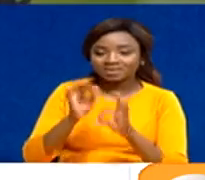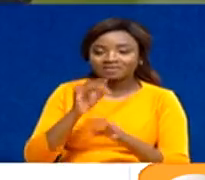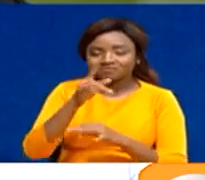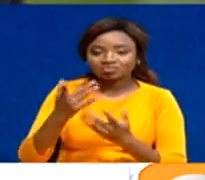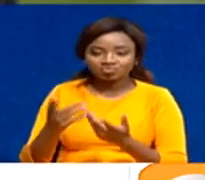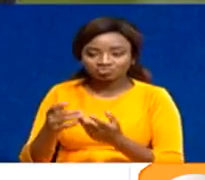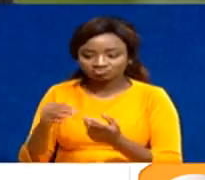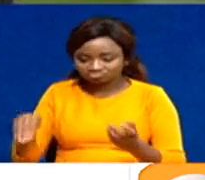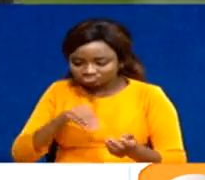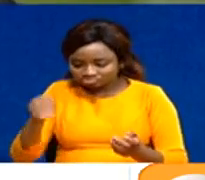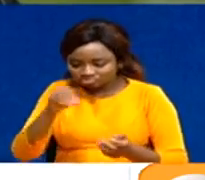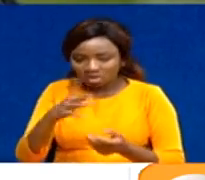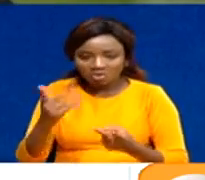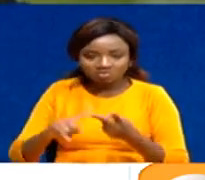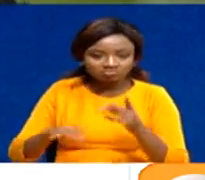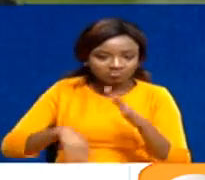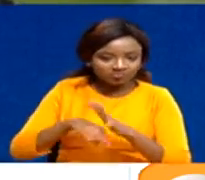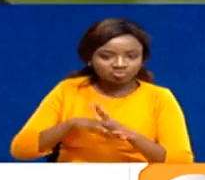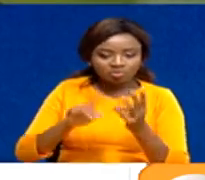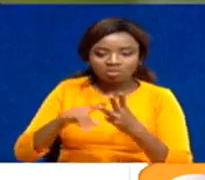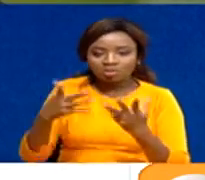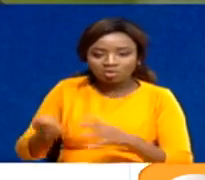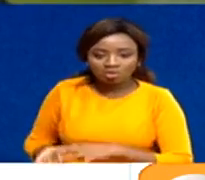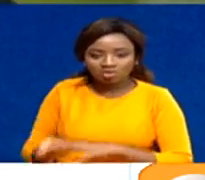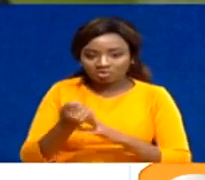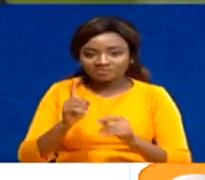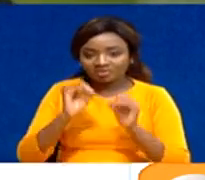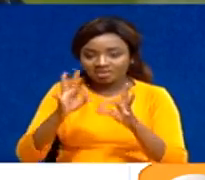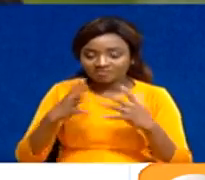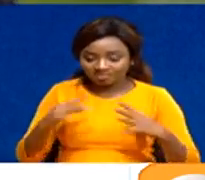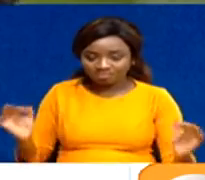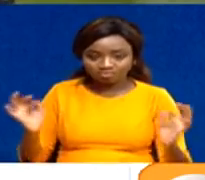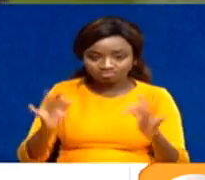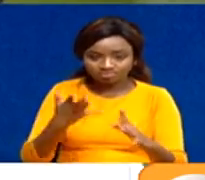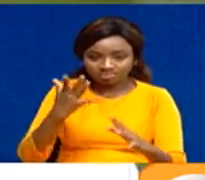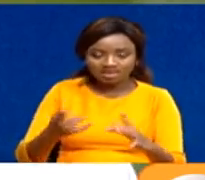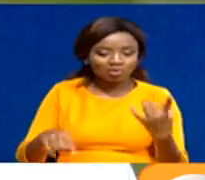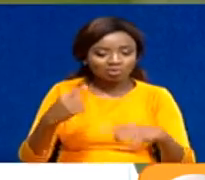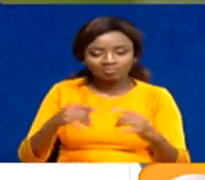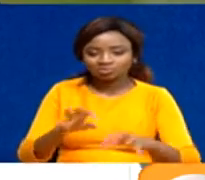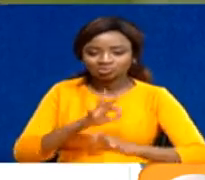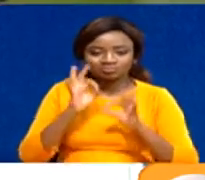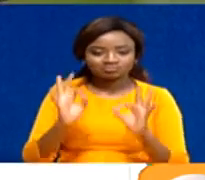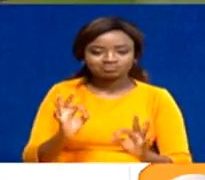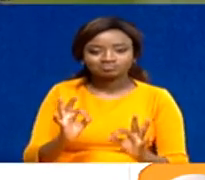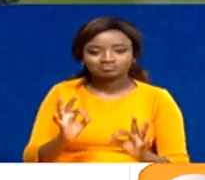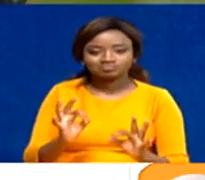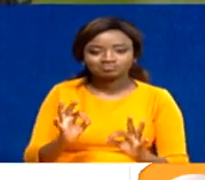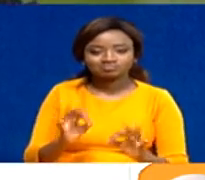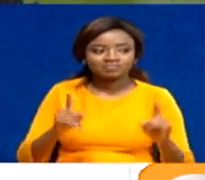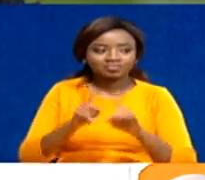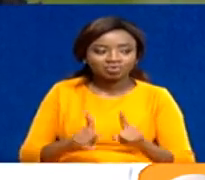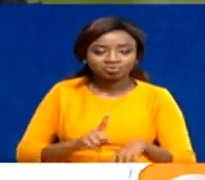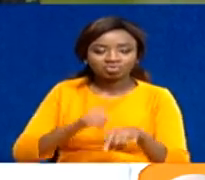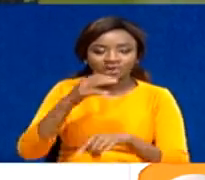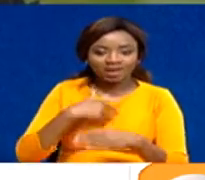you're in football, or whether you're in golf. It's always a celebration when two or more are gathered, especially in this fantastic weather. So for us is